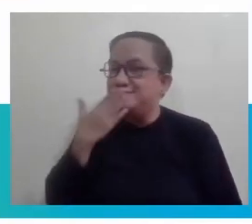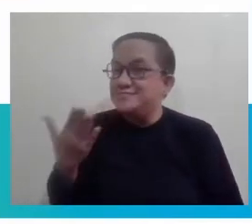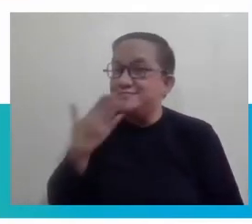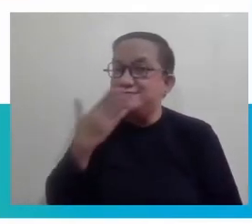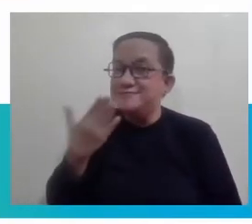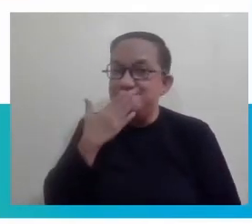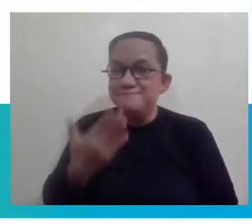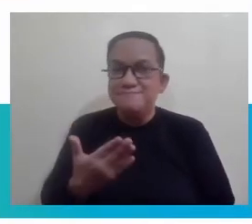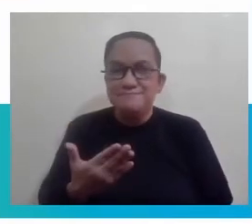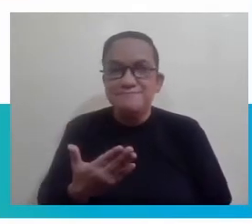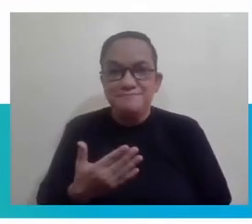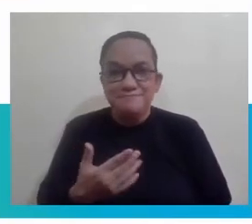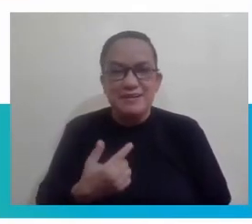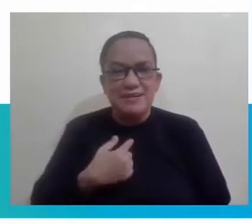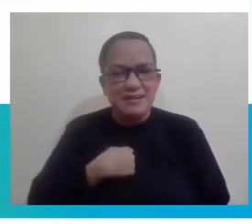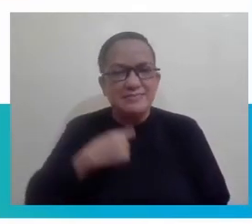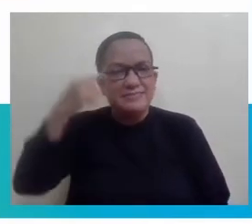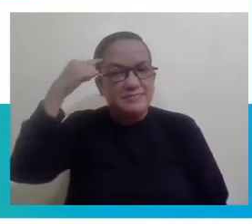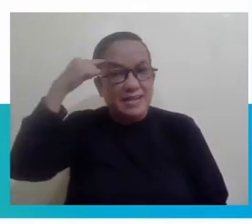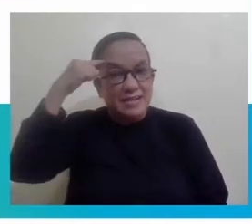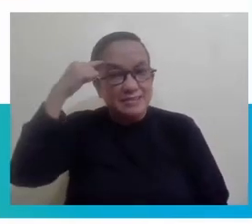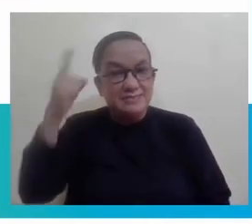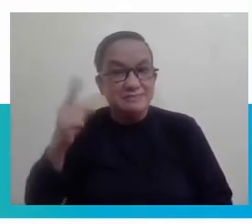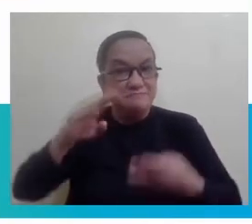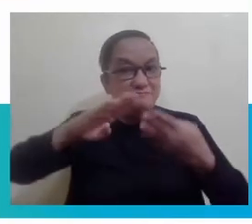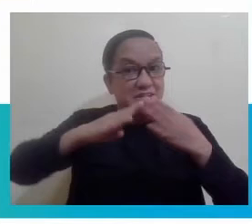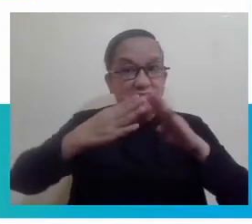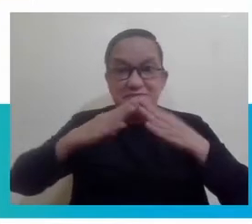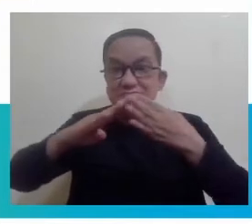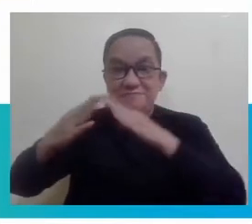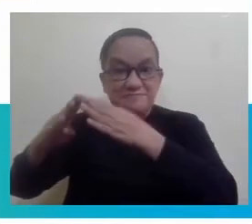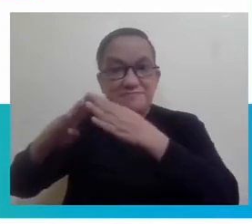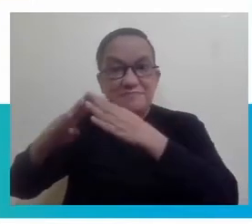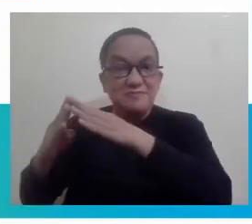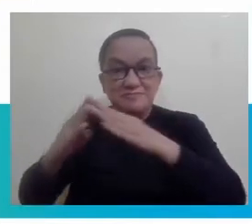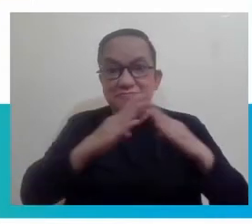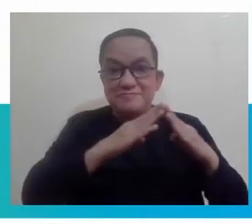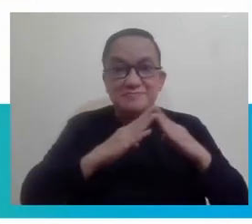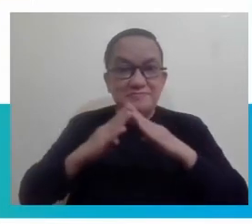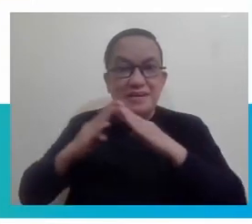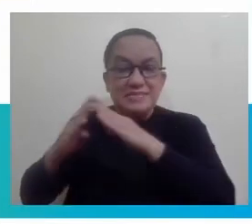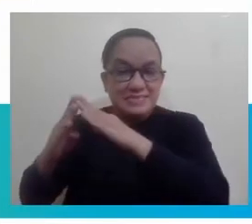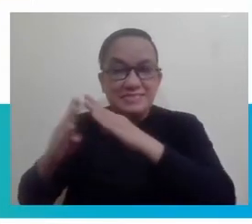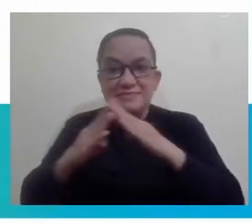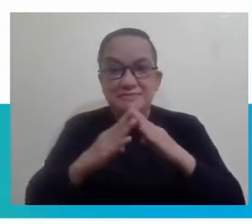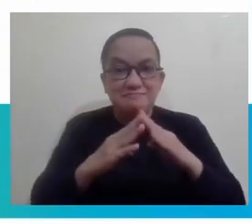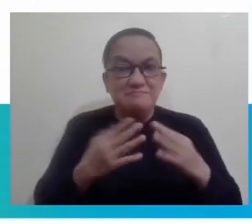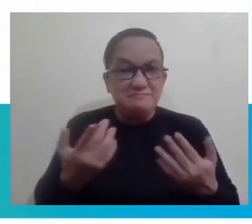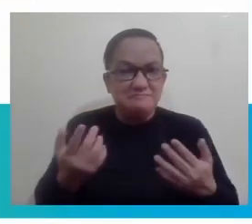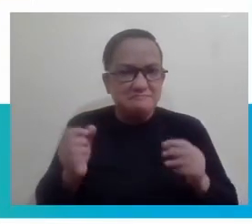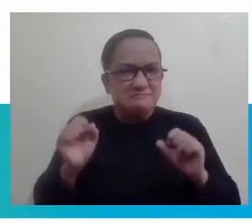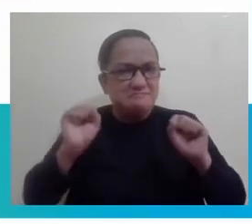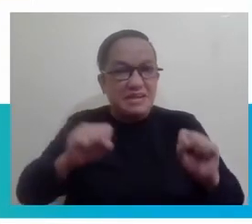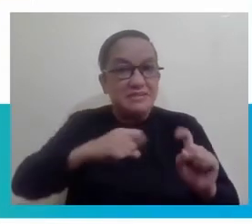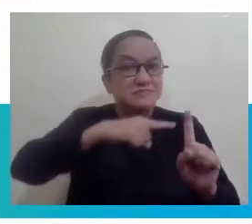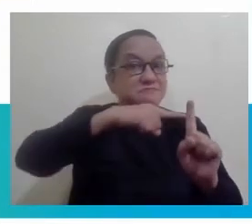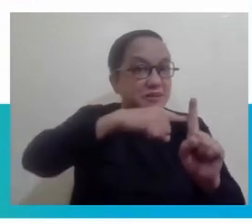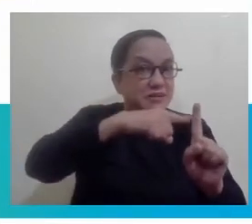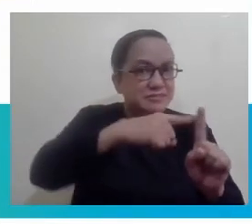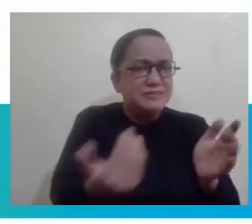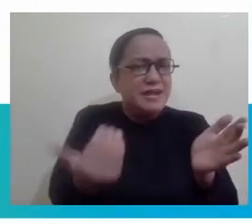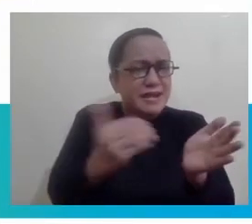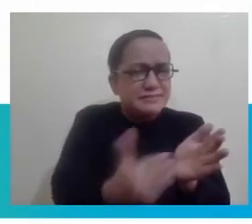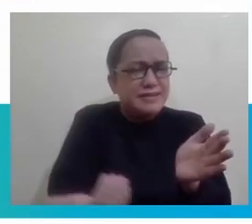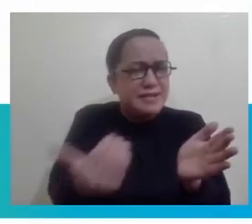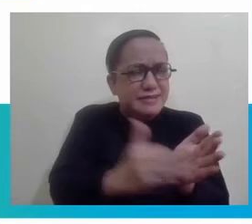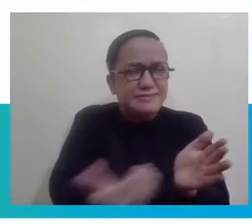more of, and I'm looking at this from the sustainable tourism perspective. So what we can do more of is promote slow tourism, and what we can do